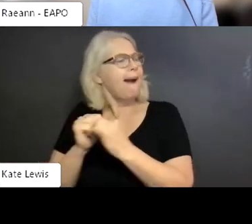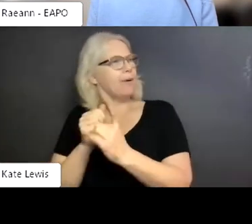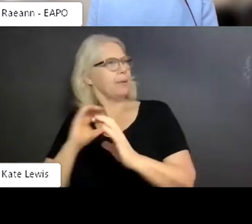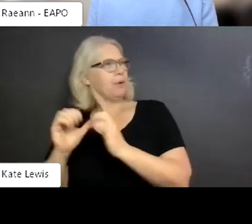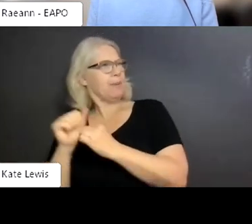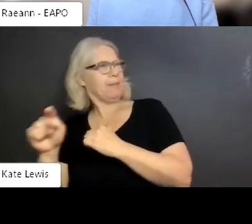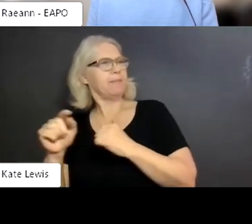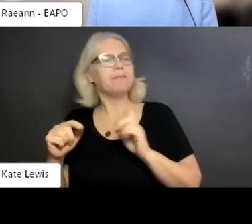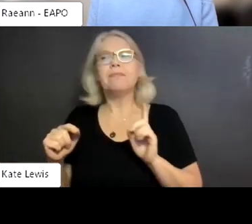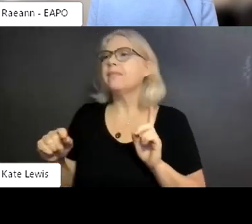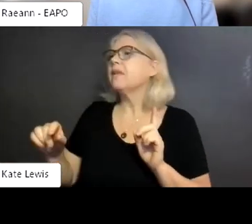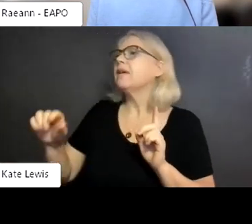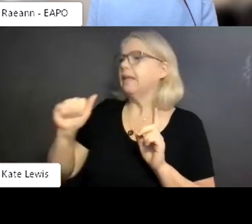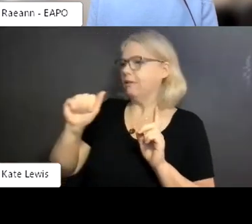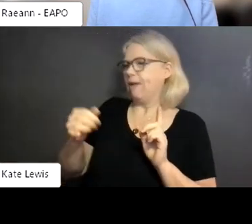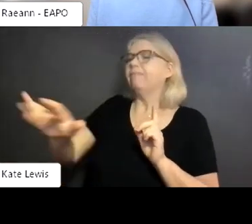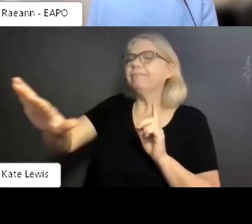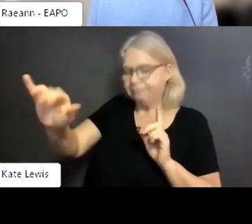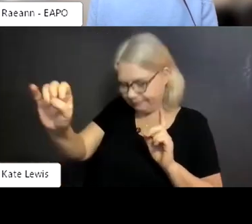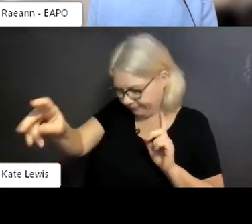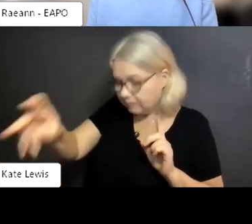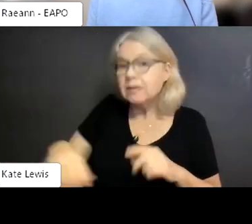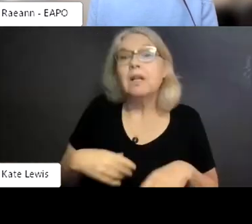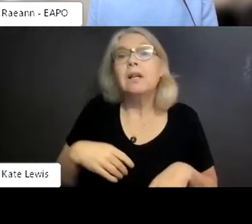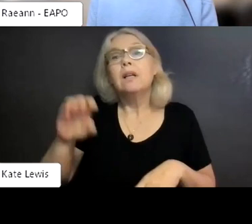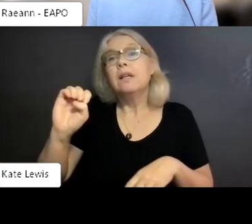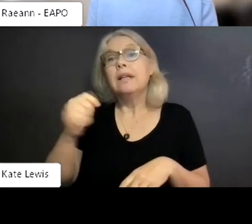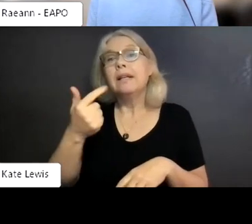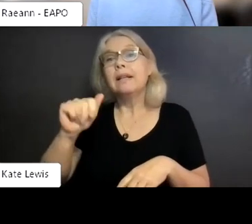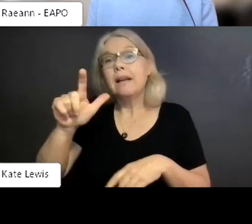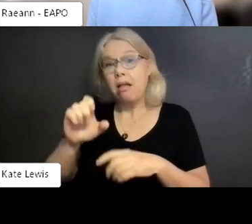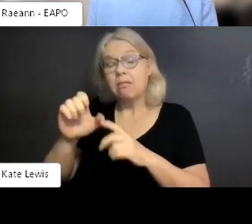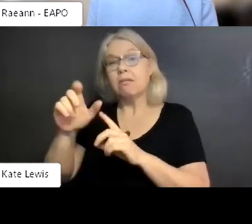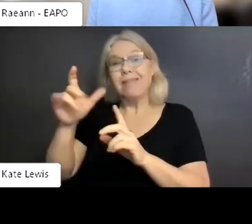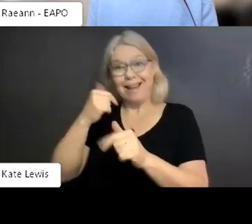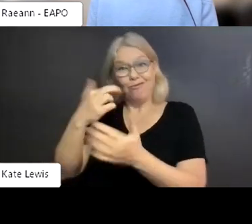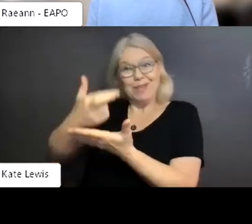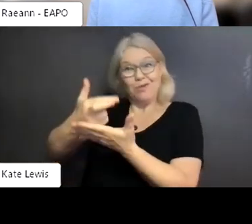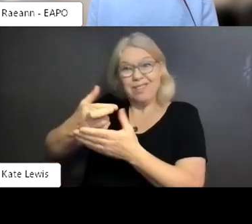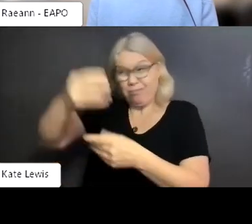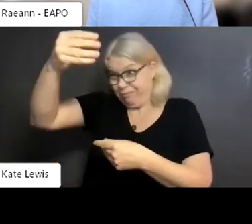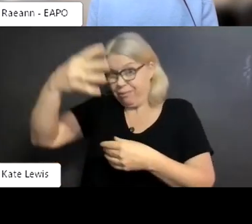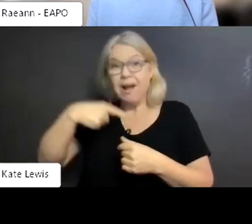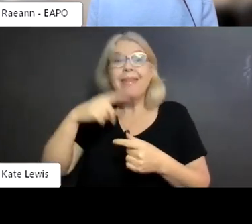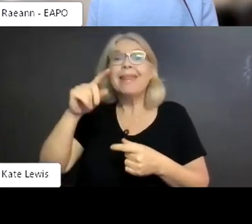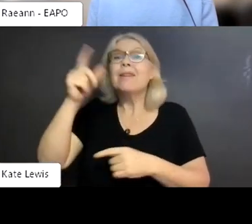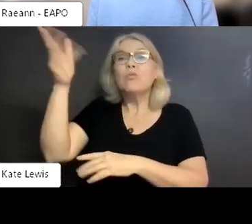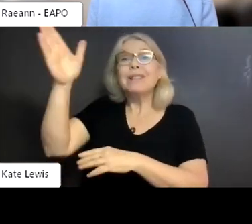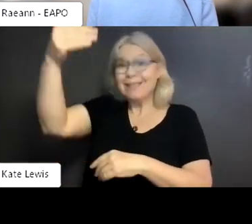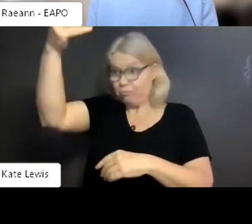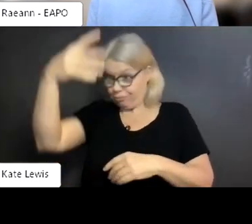egale.ca/dementia. At the bottom of the webpage, there's all the resource links to our dementia resources. So I believe you're referring to the